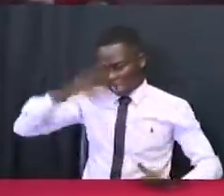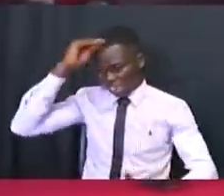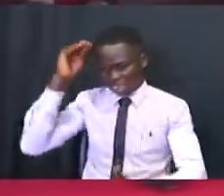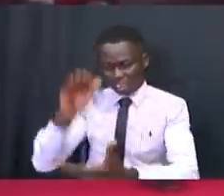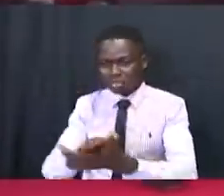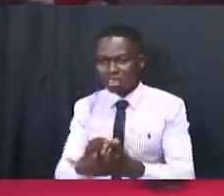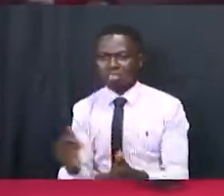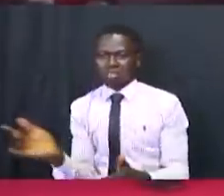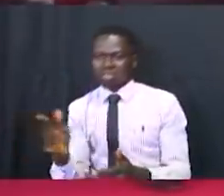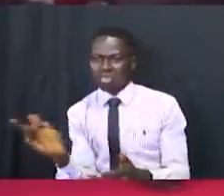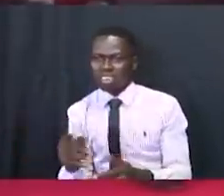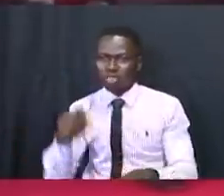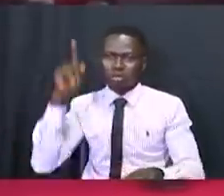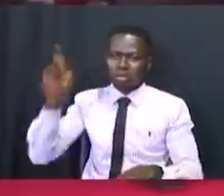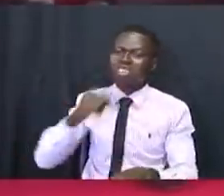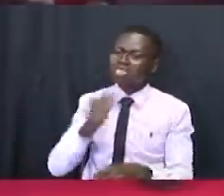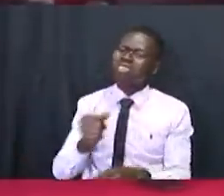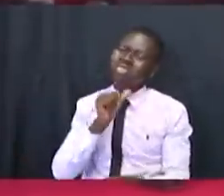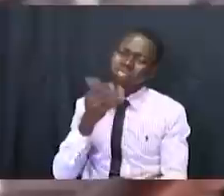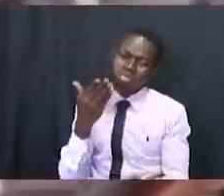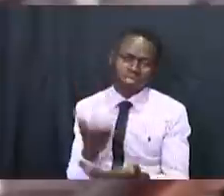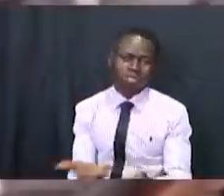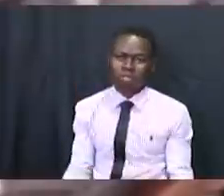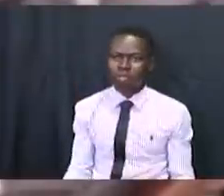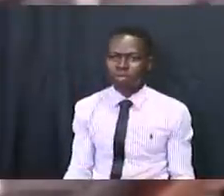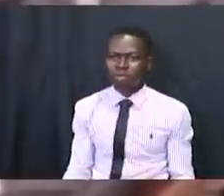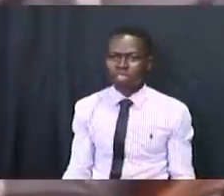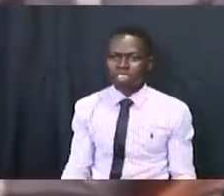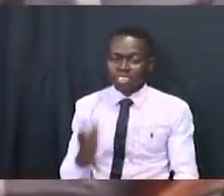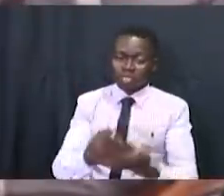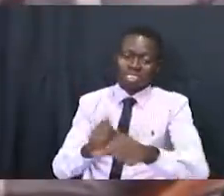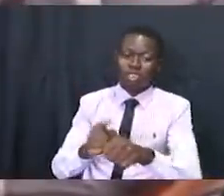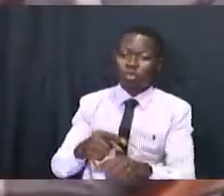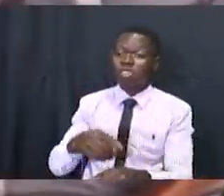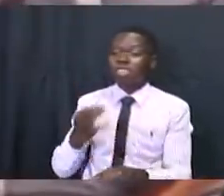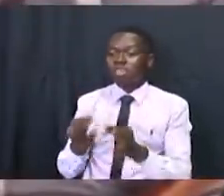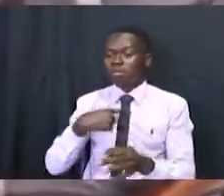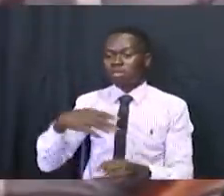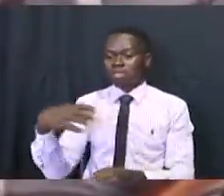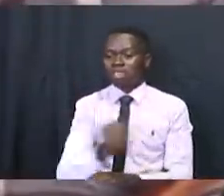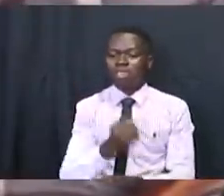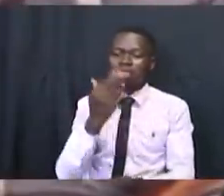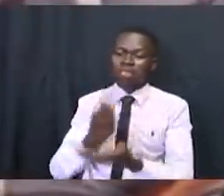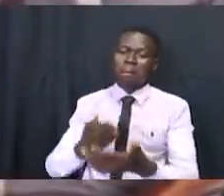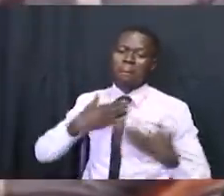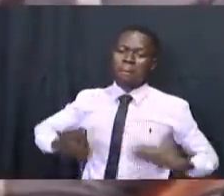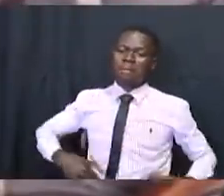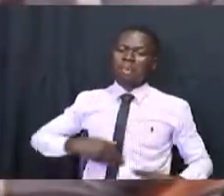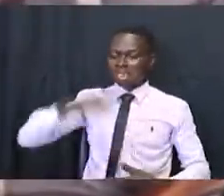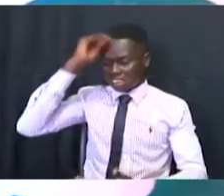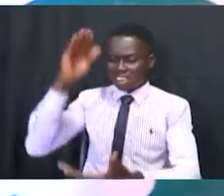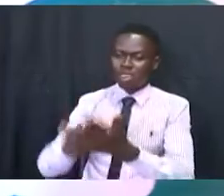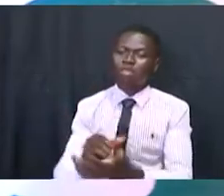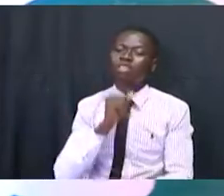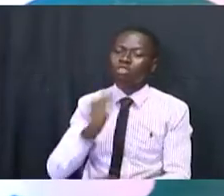to him as if you are going to visit him. It doesn't matter. You see, it matters. Let them know your stand. Don't let people